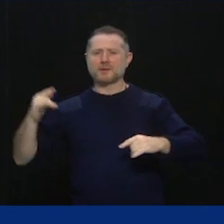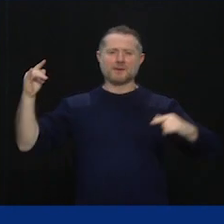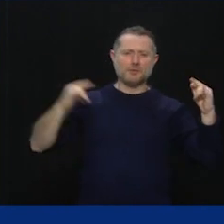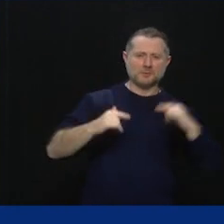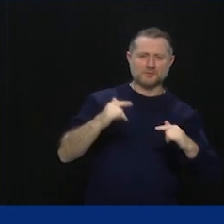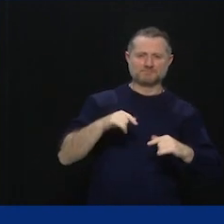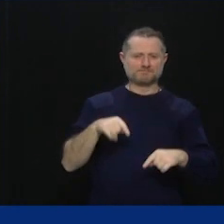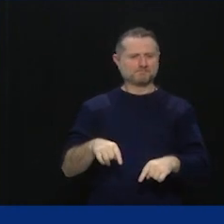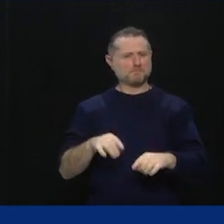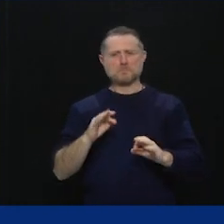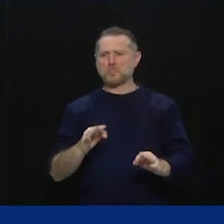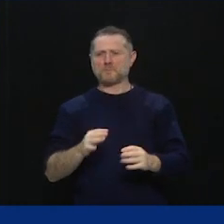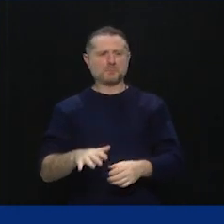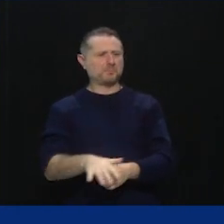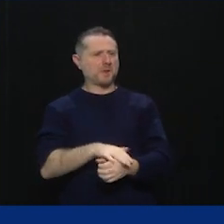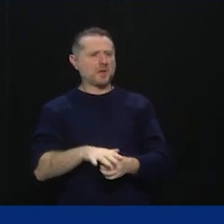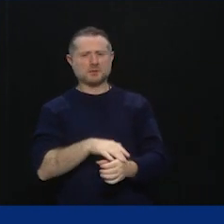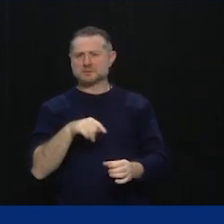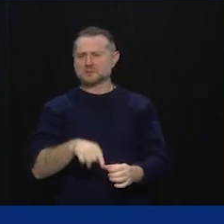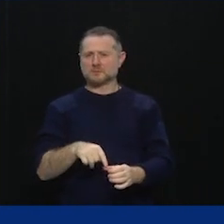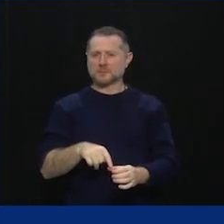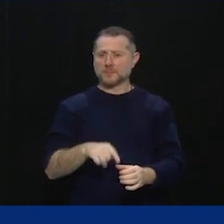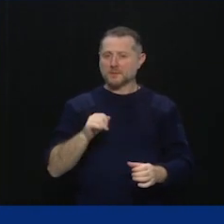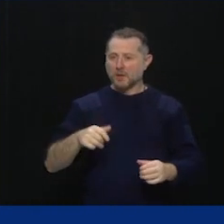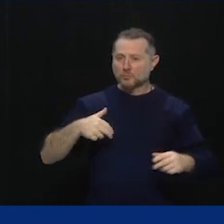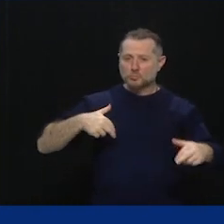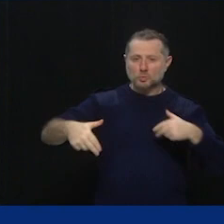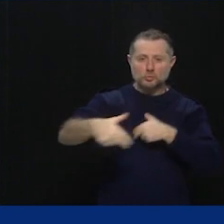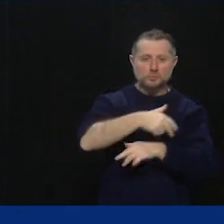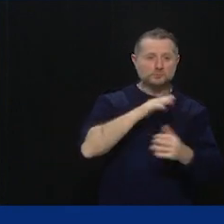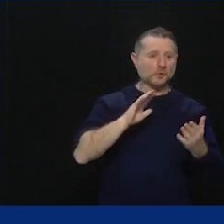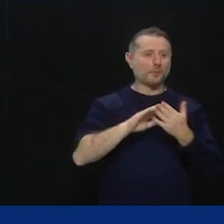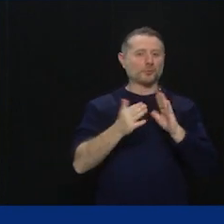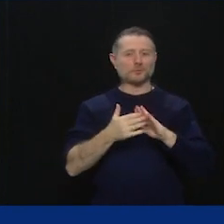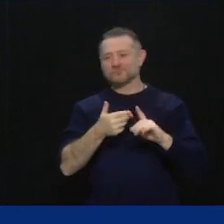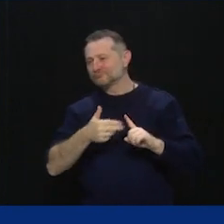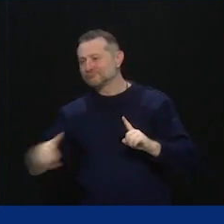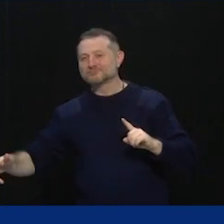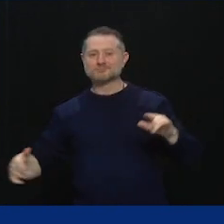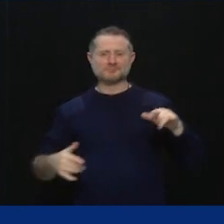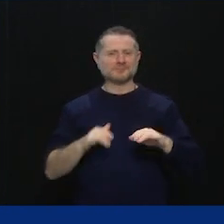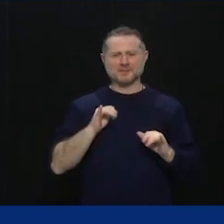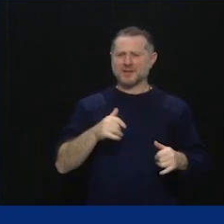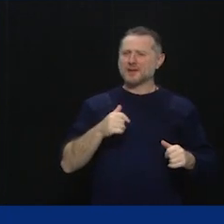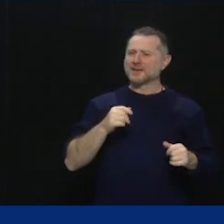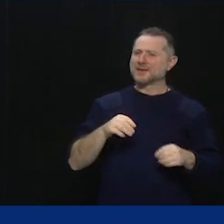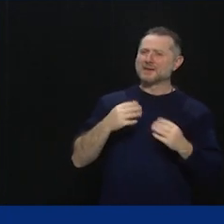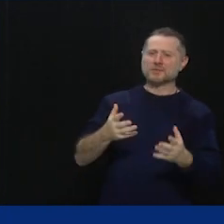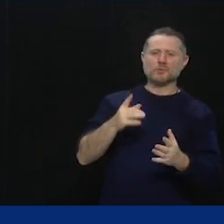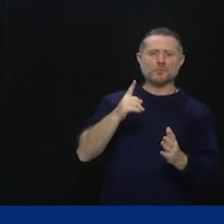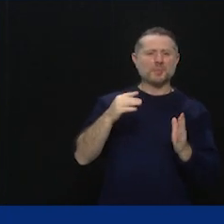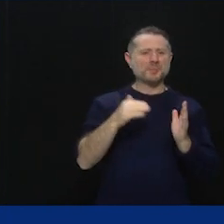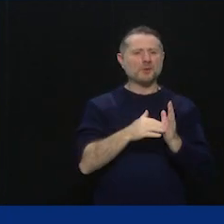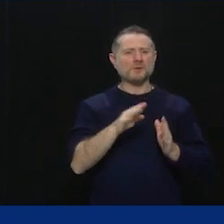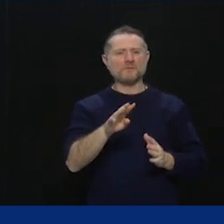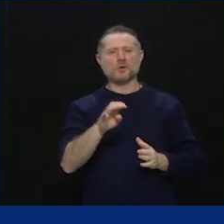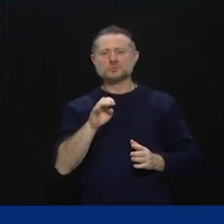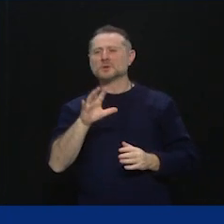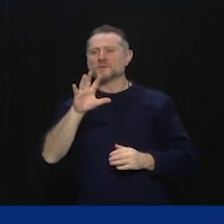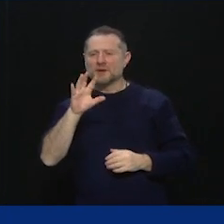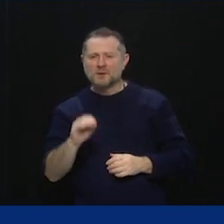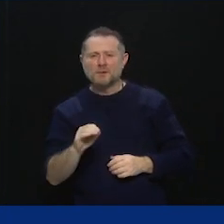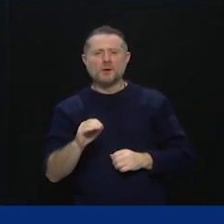community where we can provide 1,450 desperately needed multifamily homes. In addition, we're